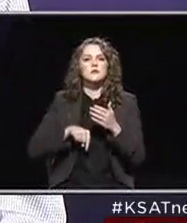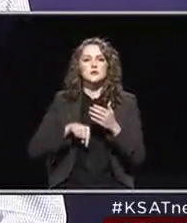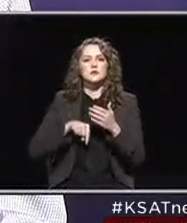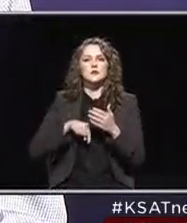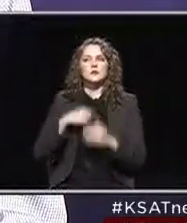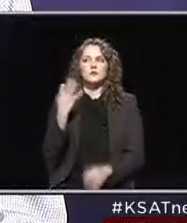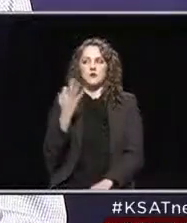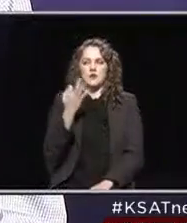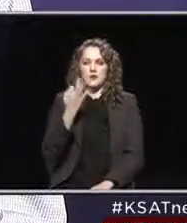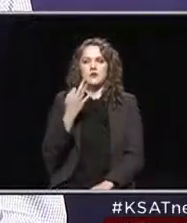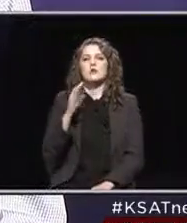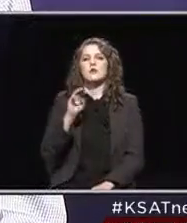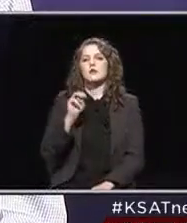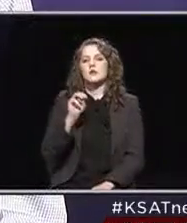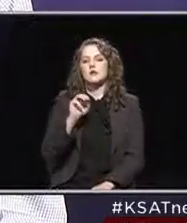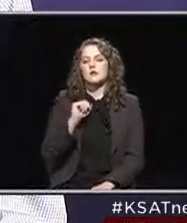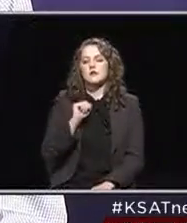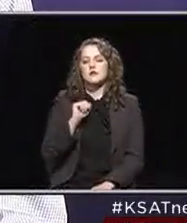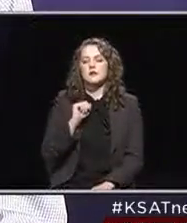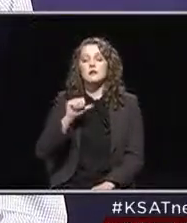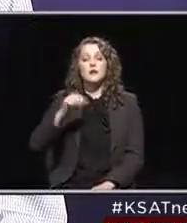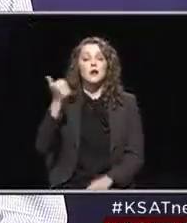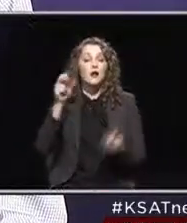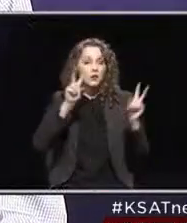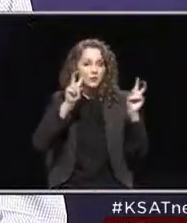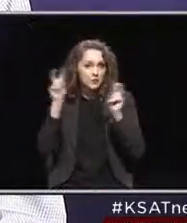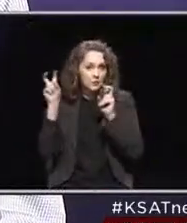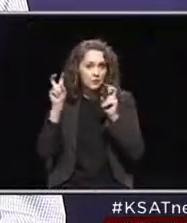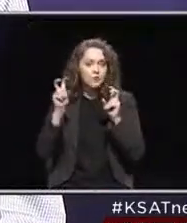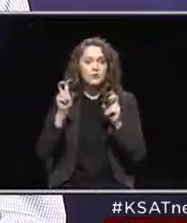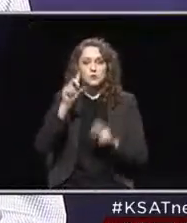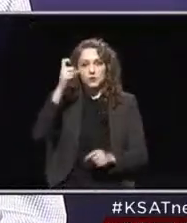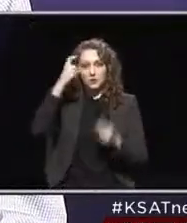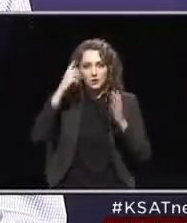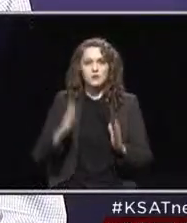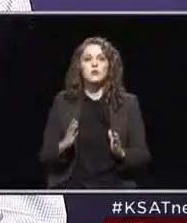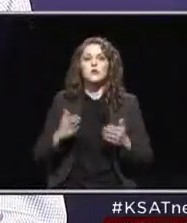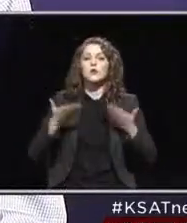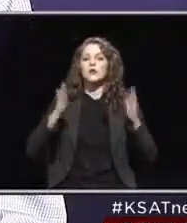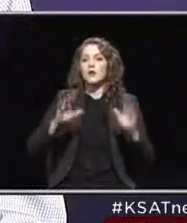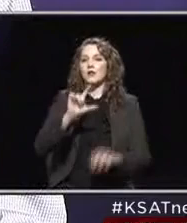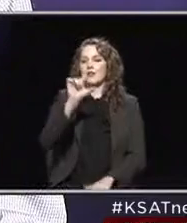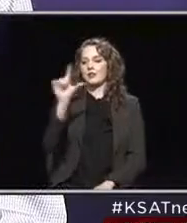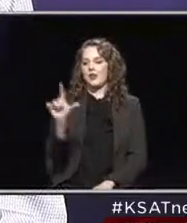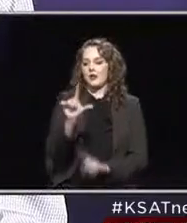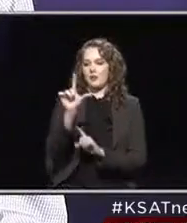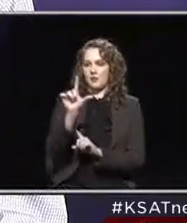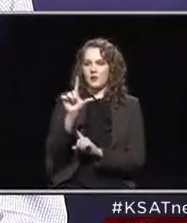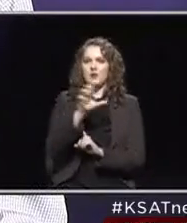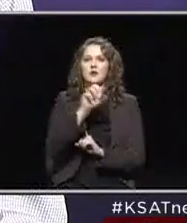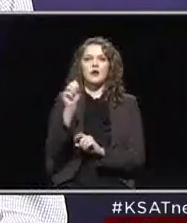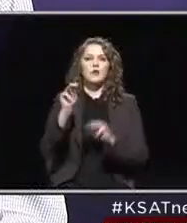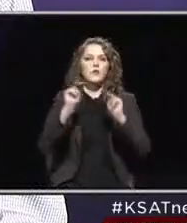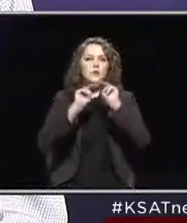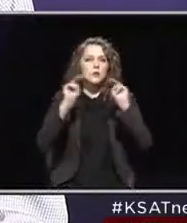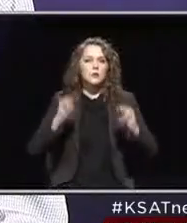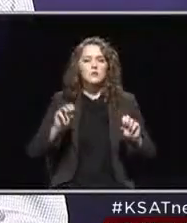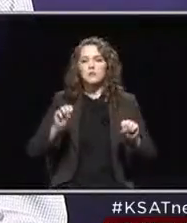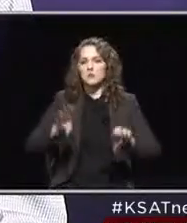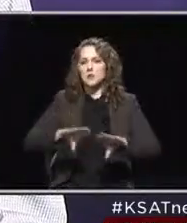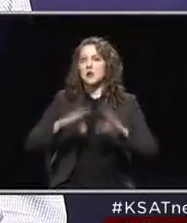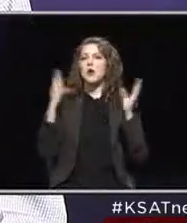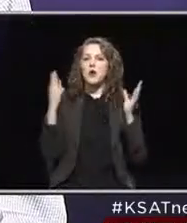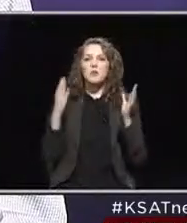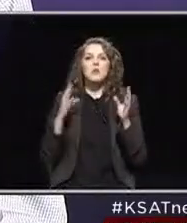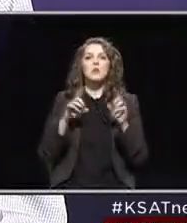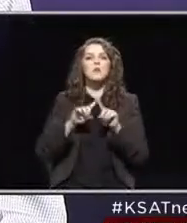start this coming Friday. One of the other issues he allowed was the opening of libraries and in museums subject to local